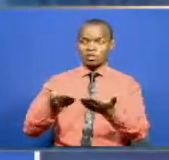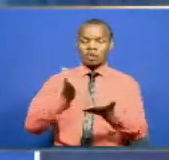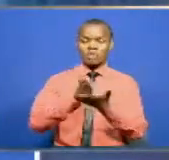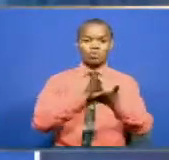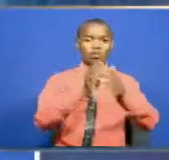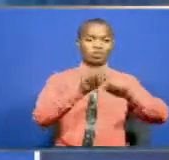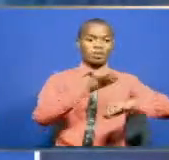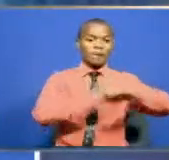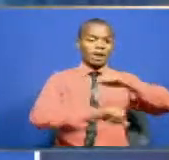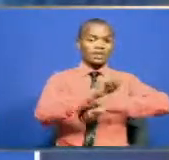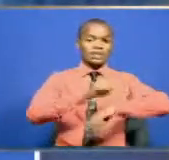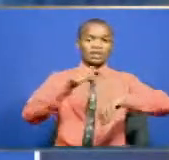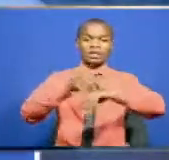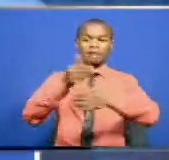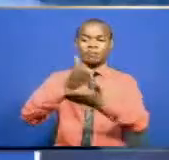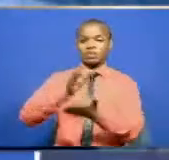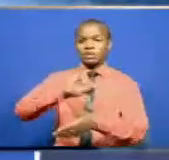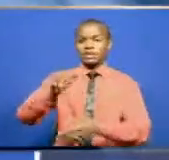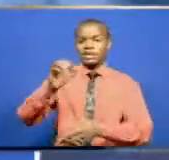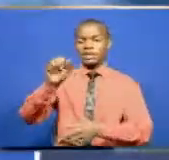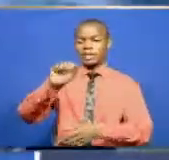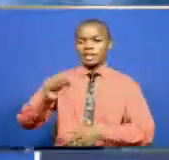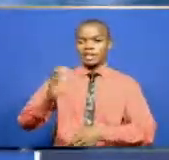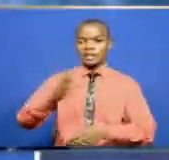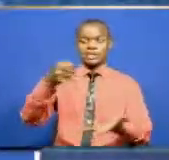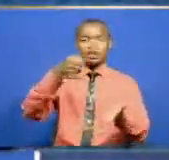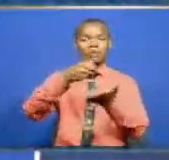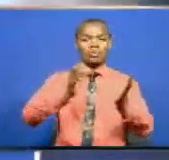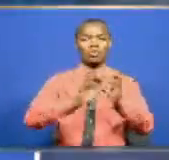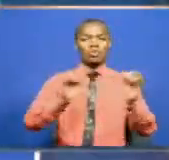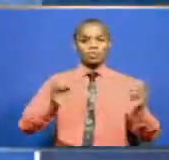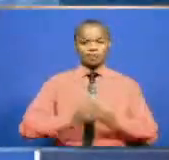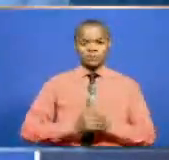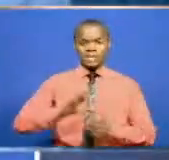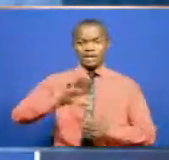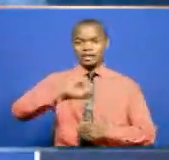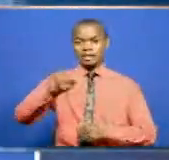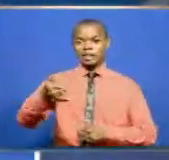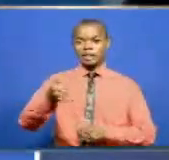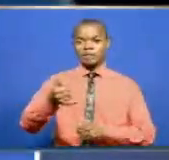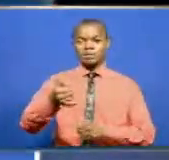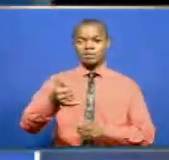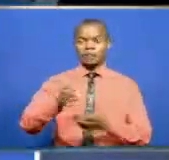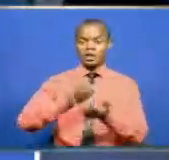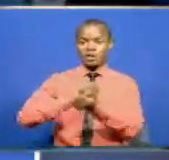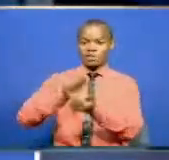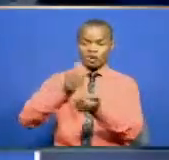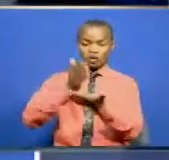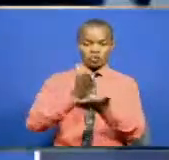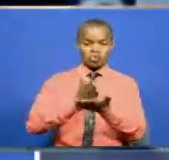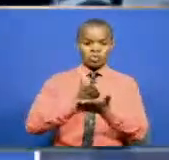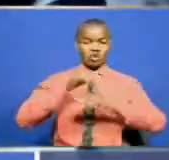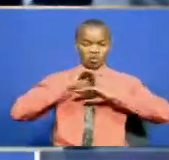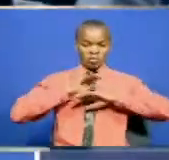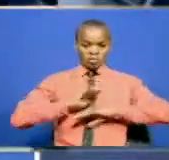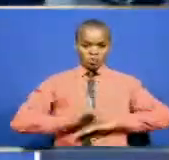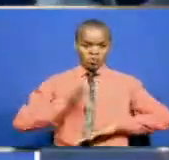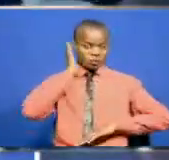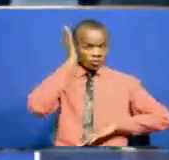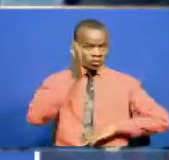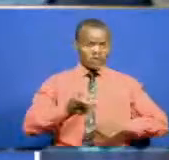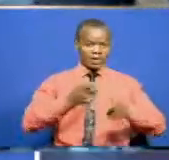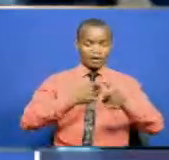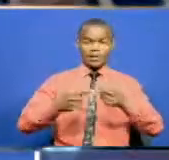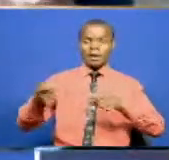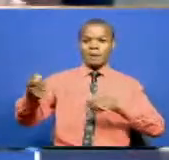conducted without the JSC being involved. Maraga, who Friday takes his terminal leave ahead of his retirement in January after